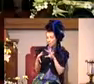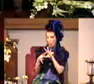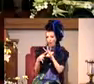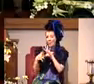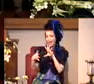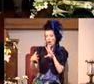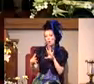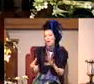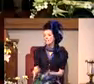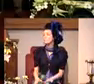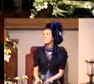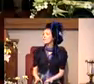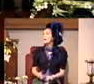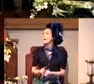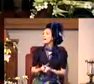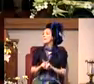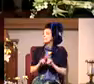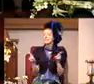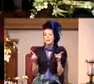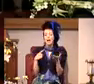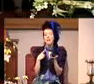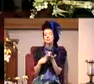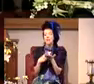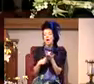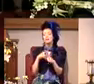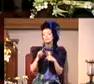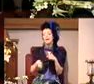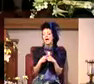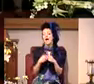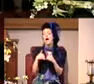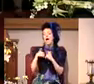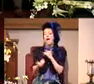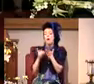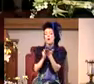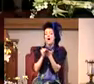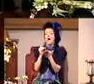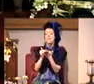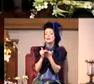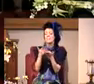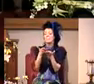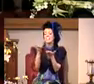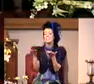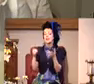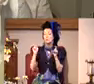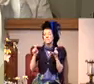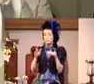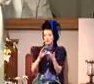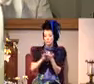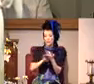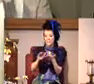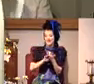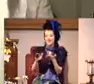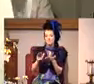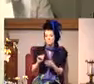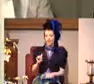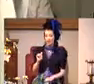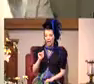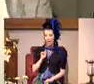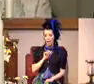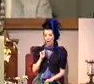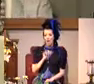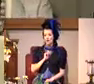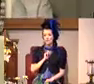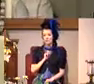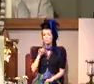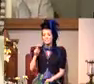of. And I talked to them about how so often the thing that we need to forgive is ourselves. That so often the things that we